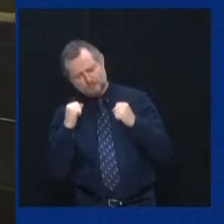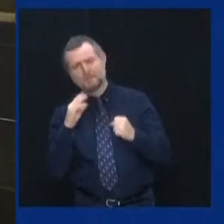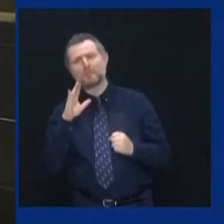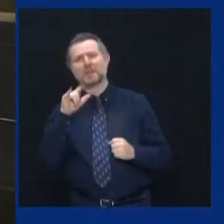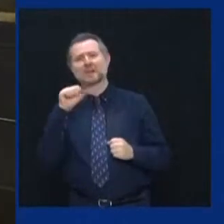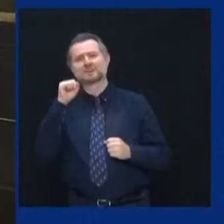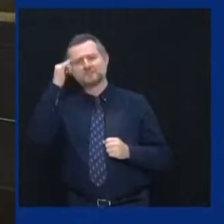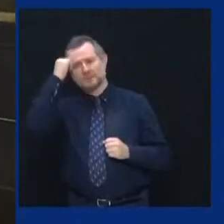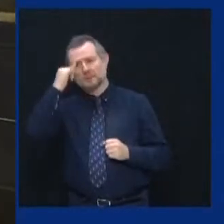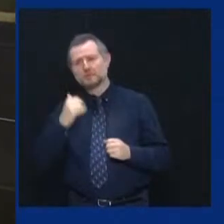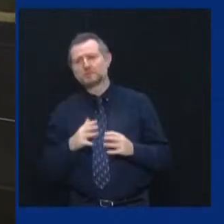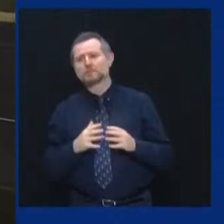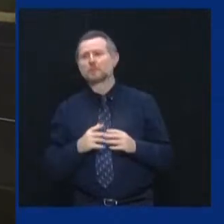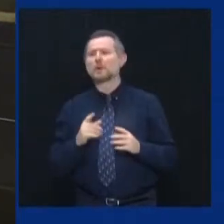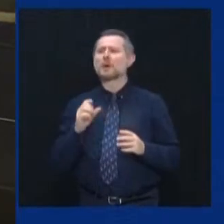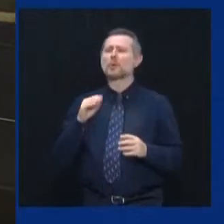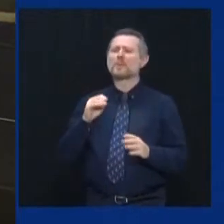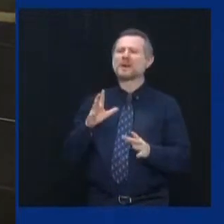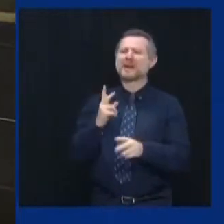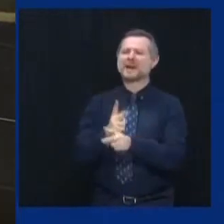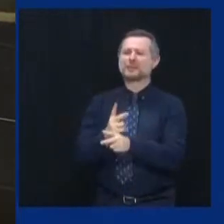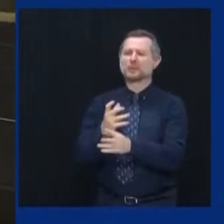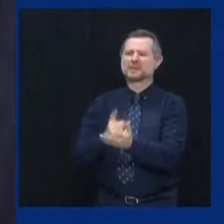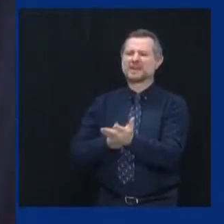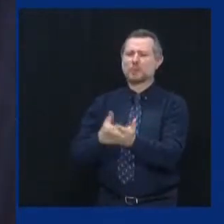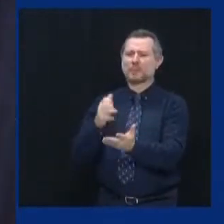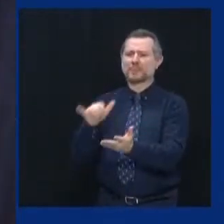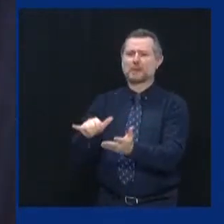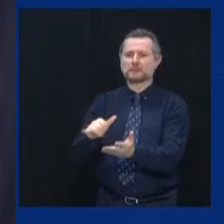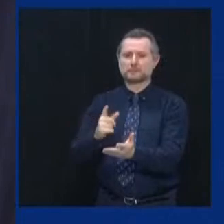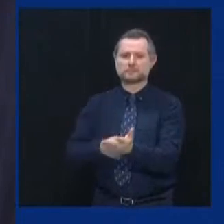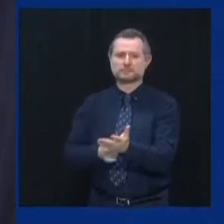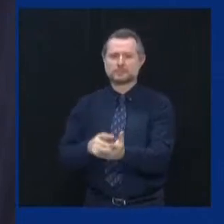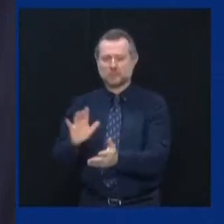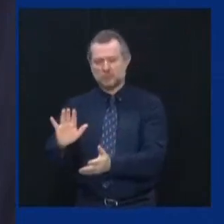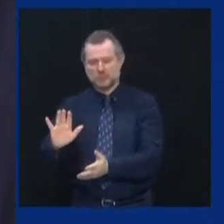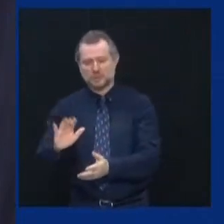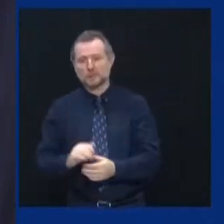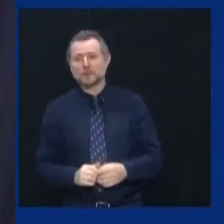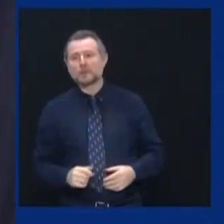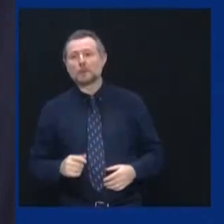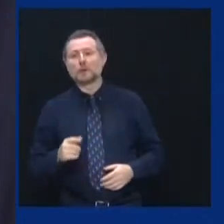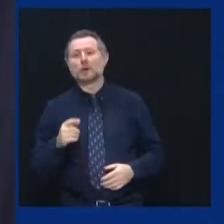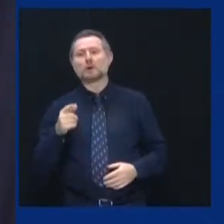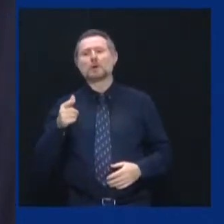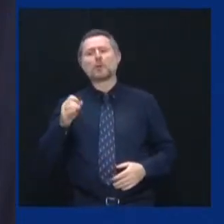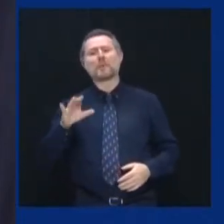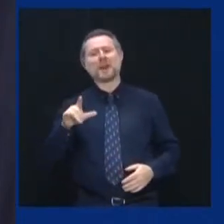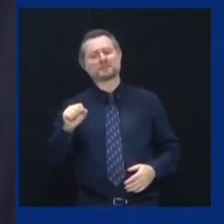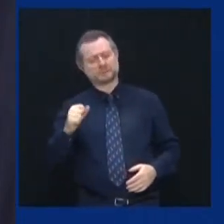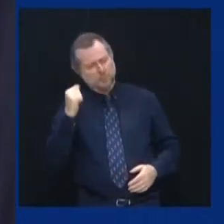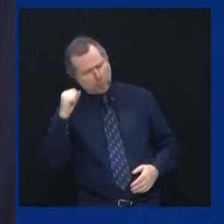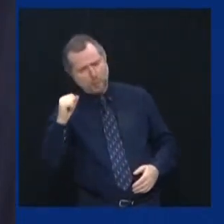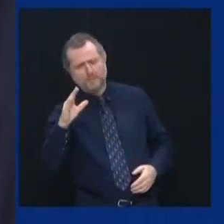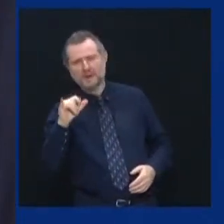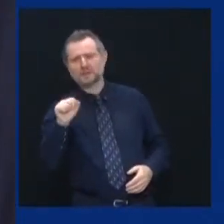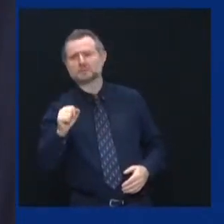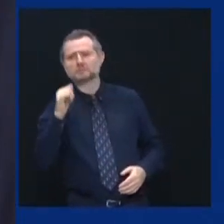stay on that for a second. Jeff. Okay. Okay, here we go. Go Bills. We're doing